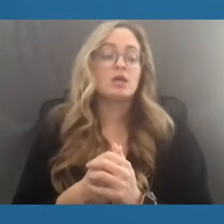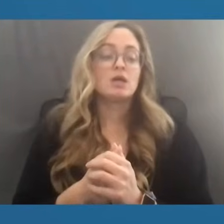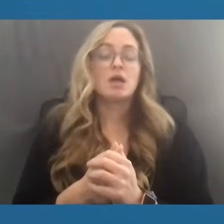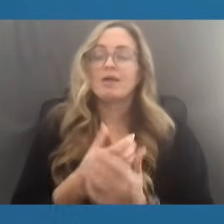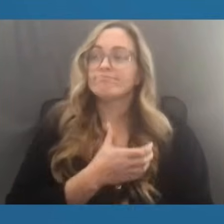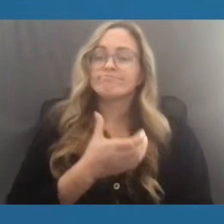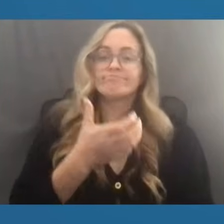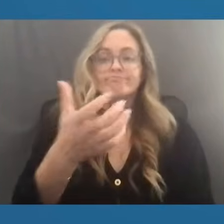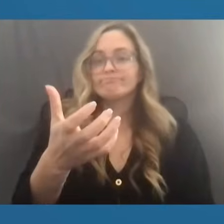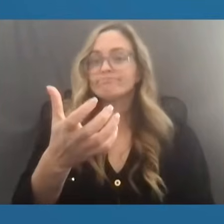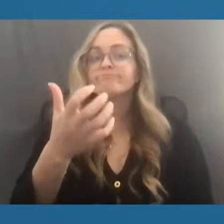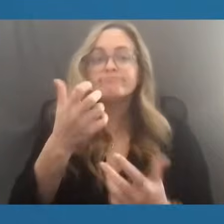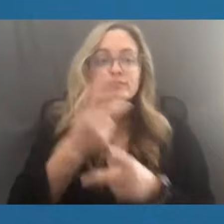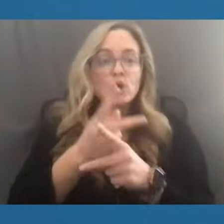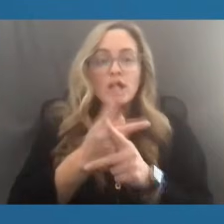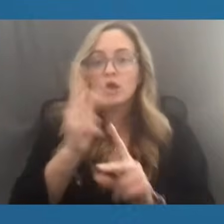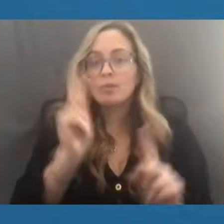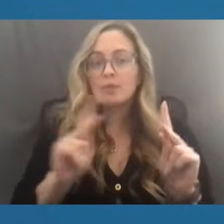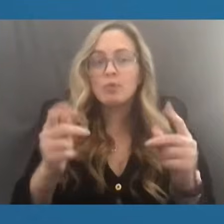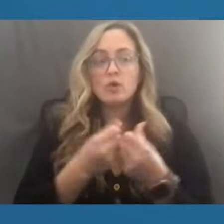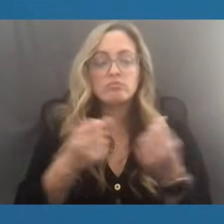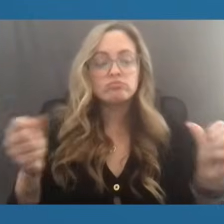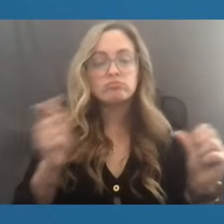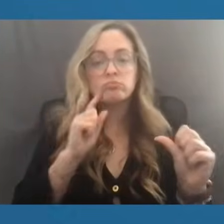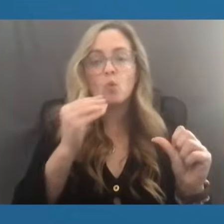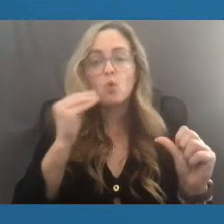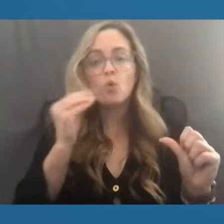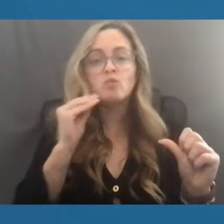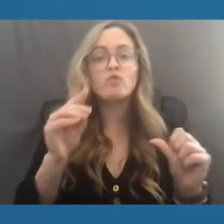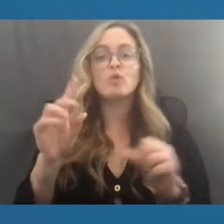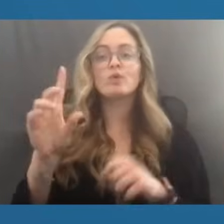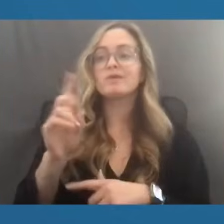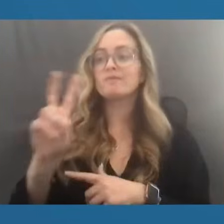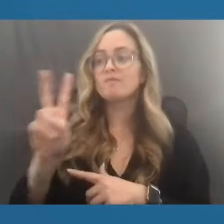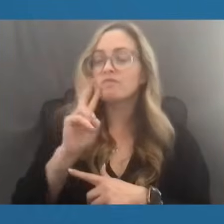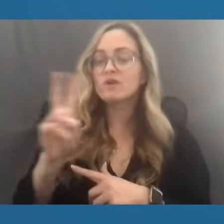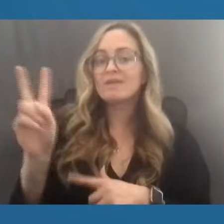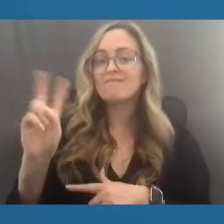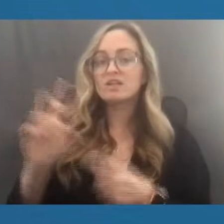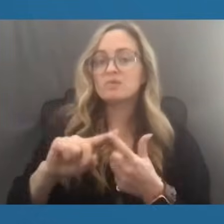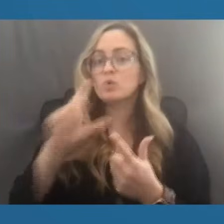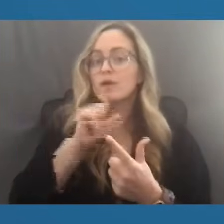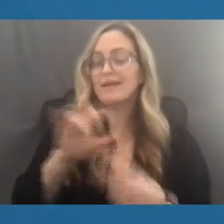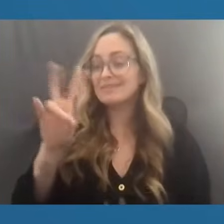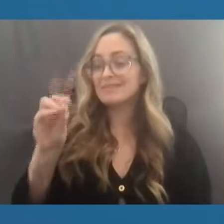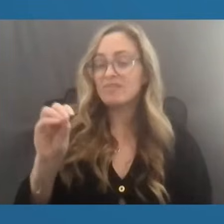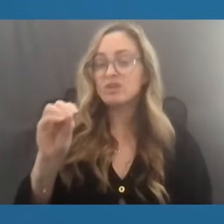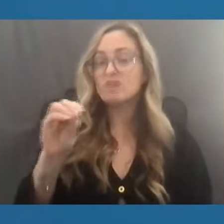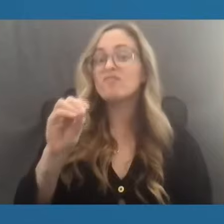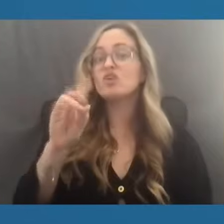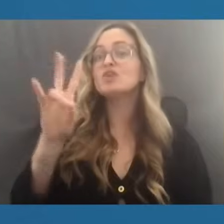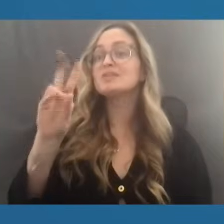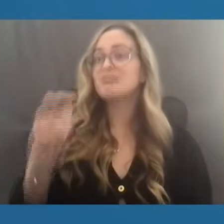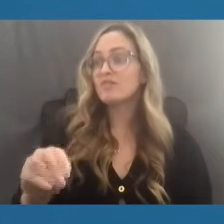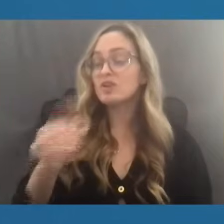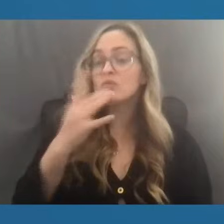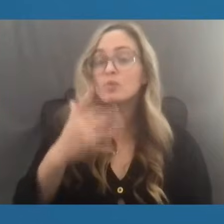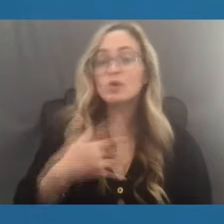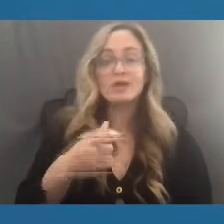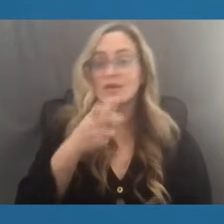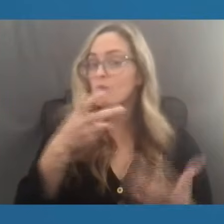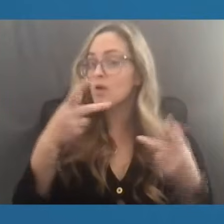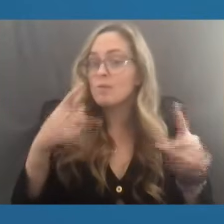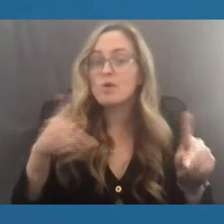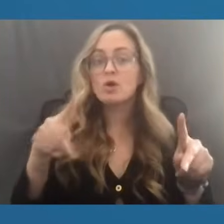there, cared for people, opened up a home for victims of domestic violence when she was 70 years old. For her 70th birthday, she didn't want a party. She wanted